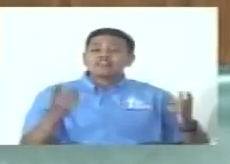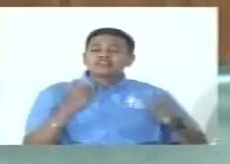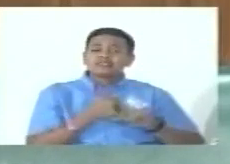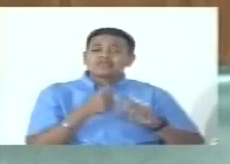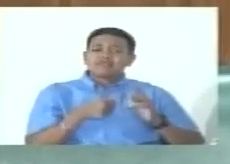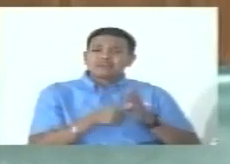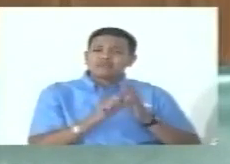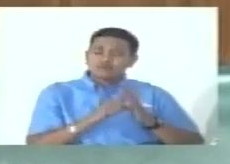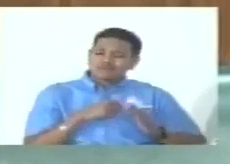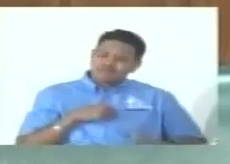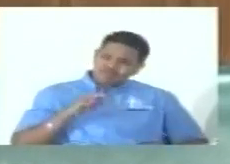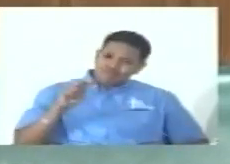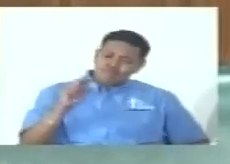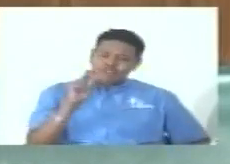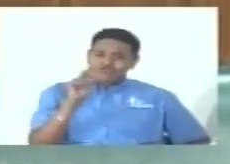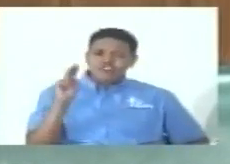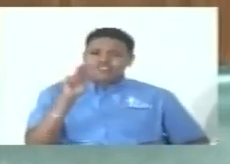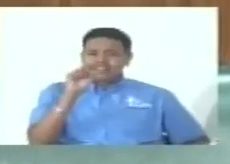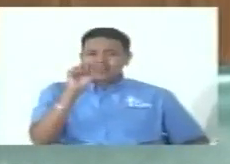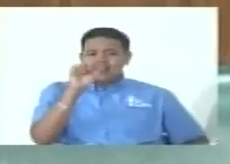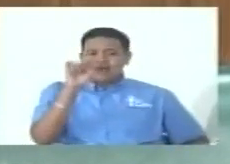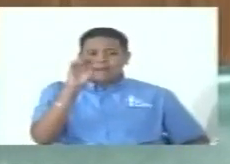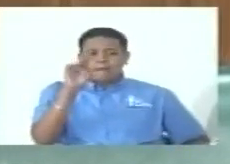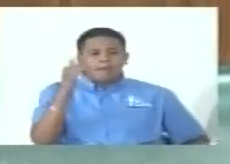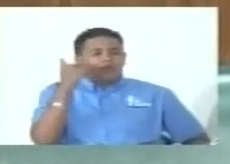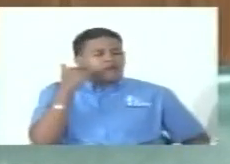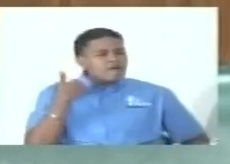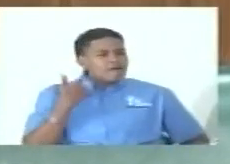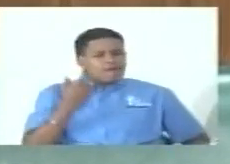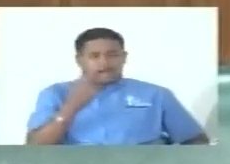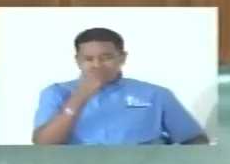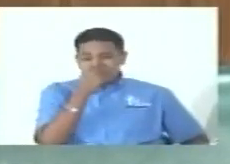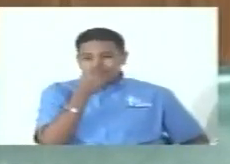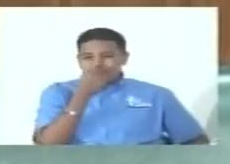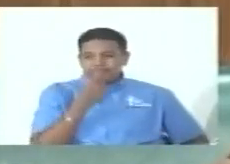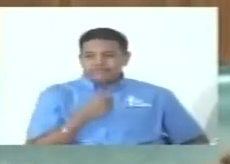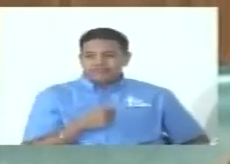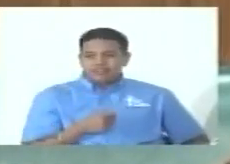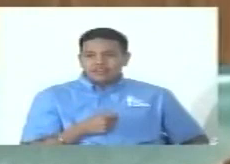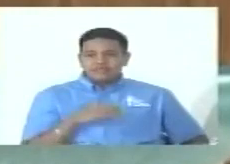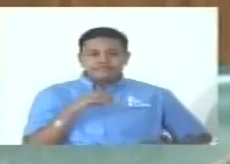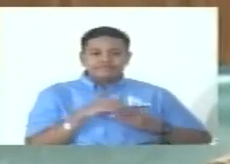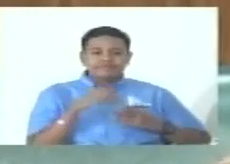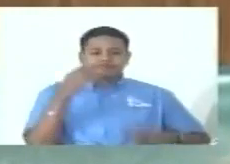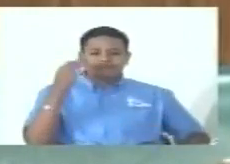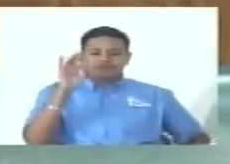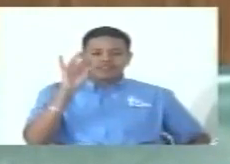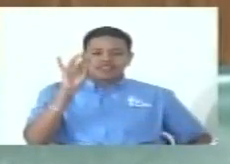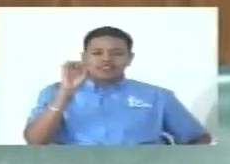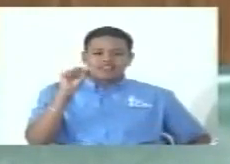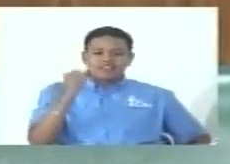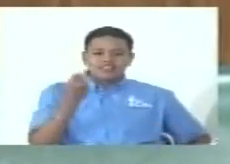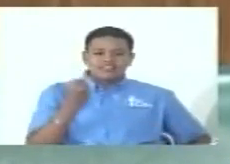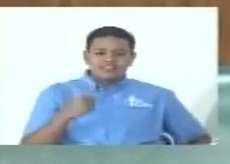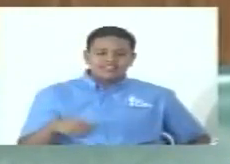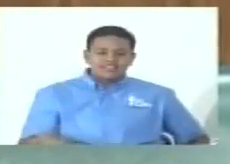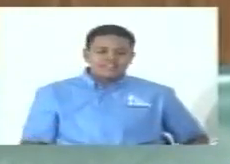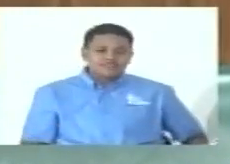impressions I have had of him was a telephone call he made in the 1980s.